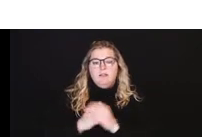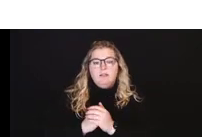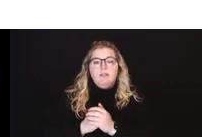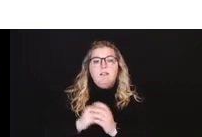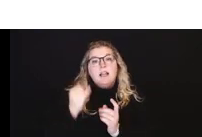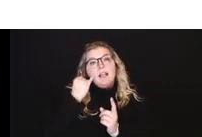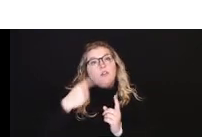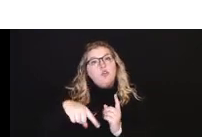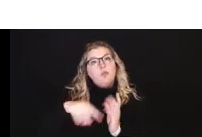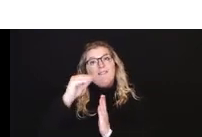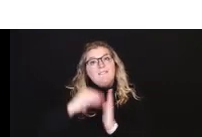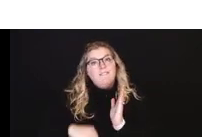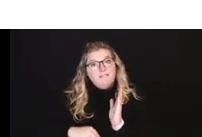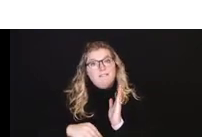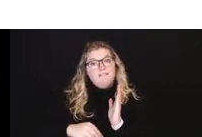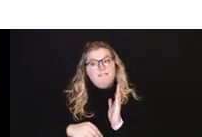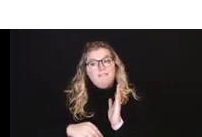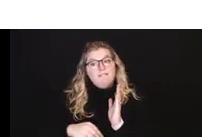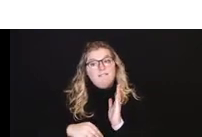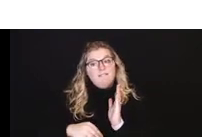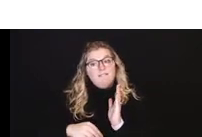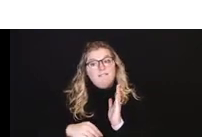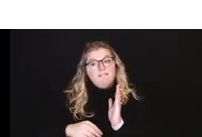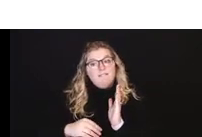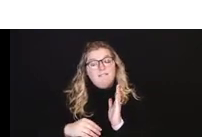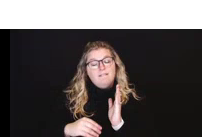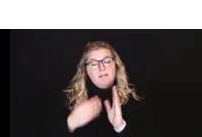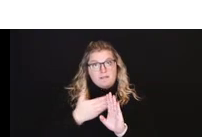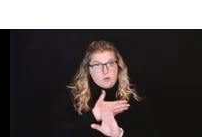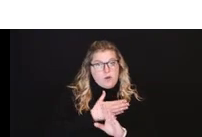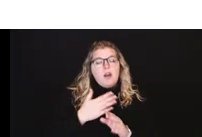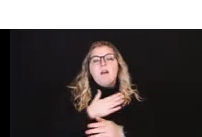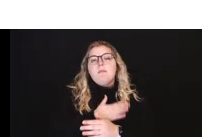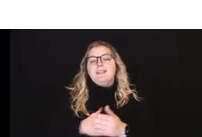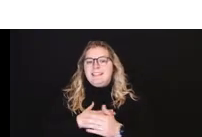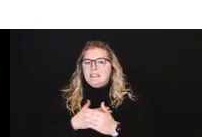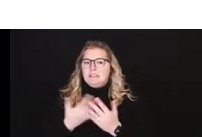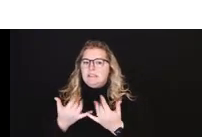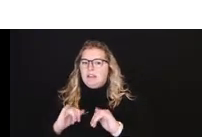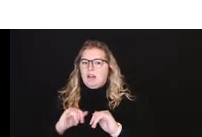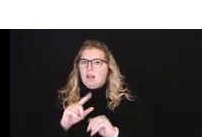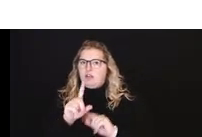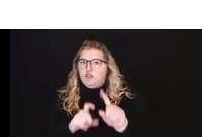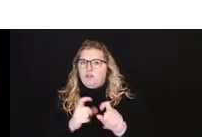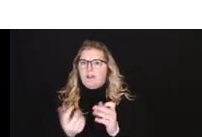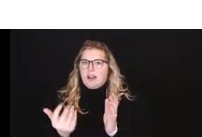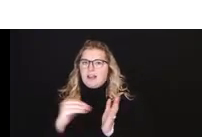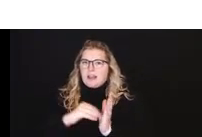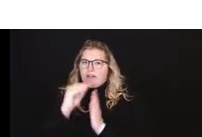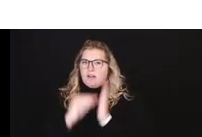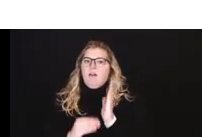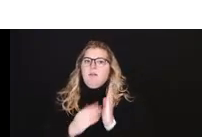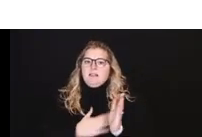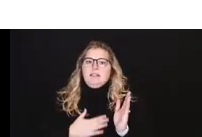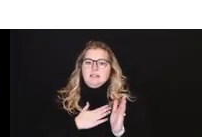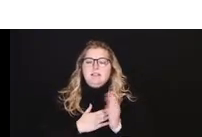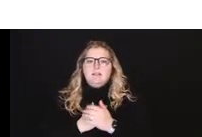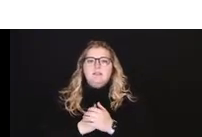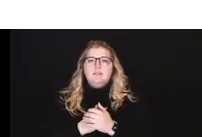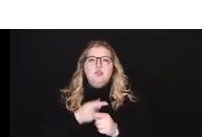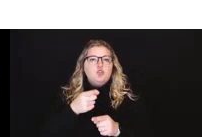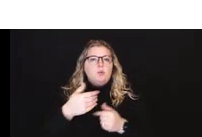survey after the previous event, please still answer this one. We got a question in there that will allow you to either renew or change